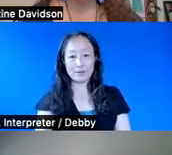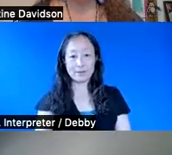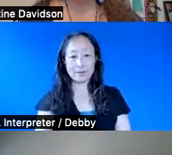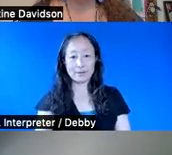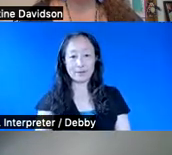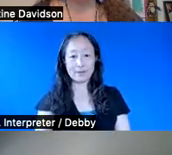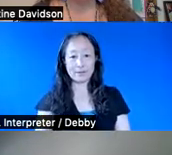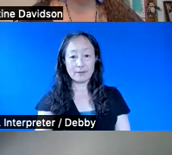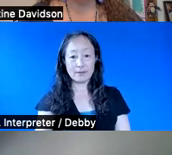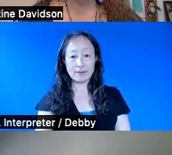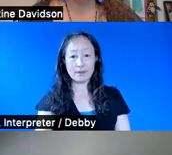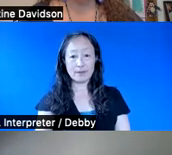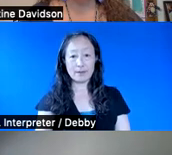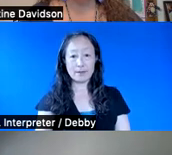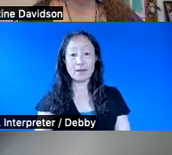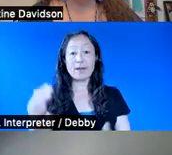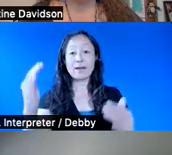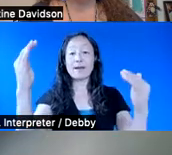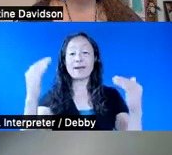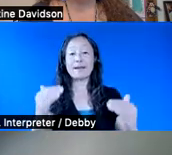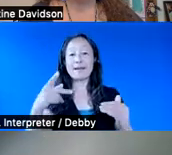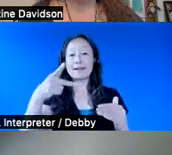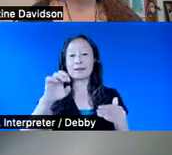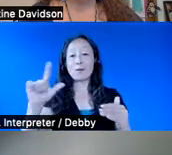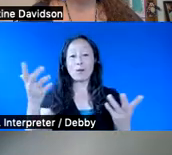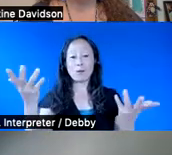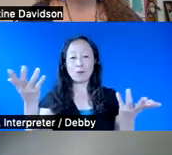And then the next poll is,